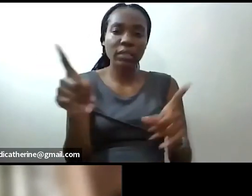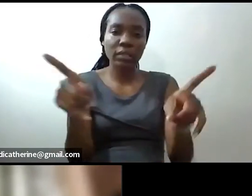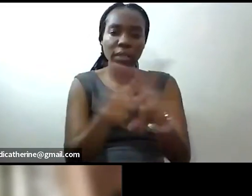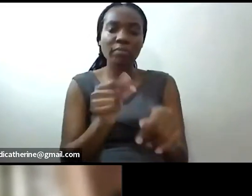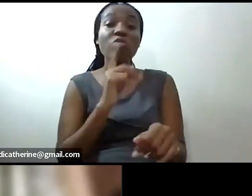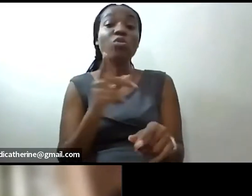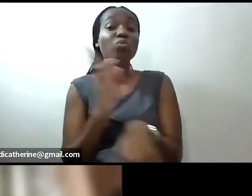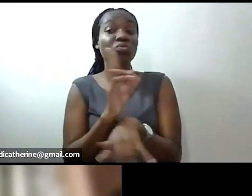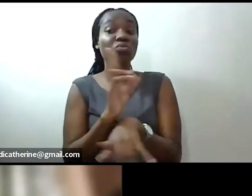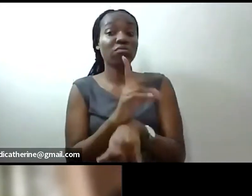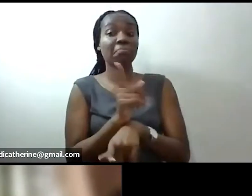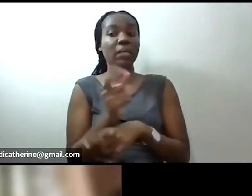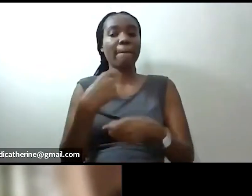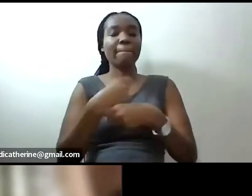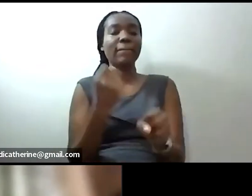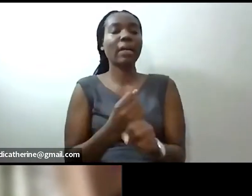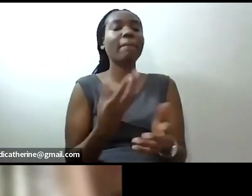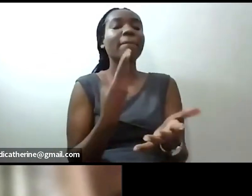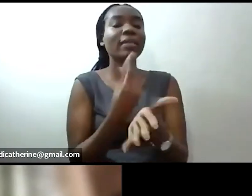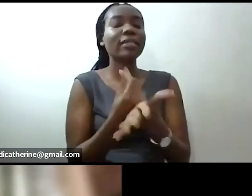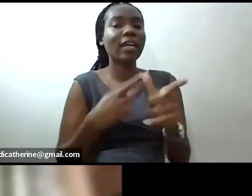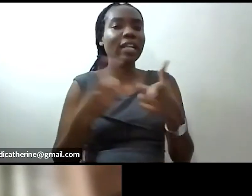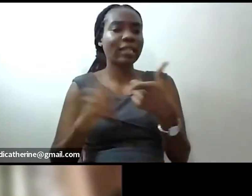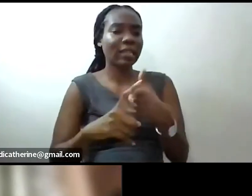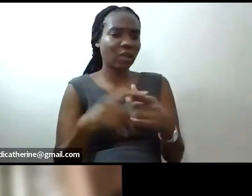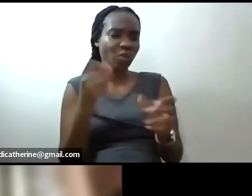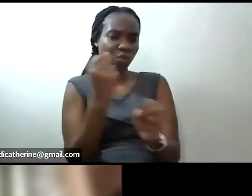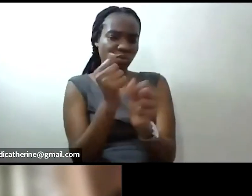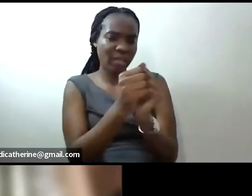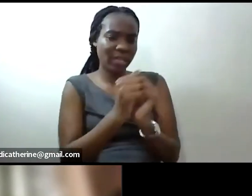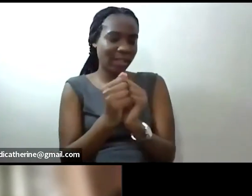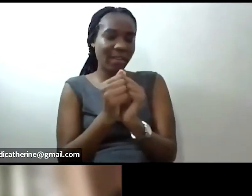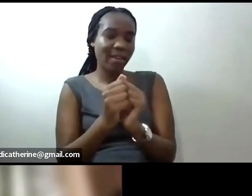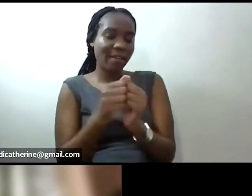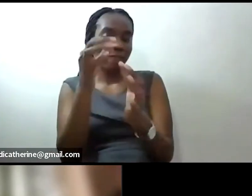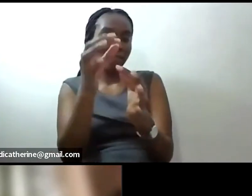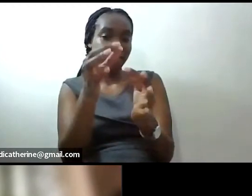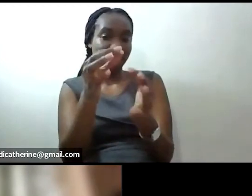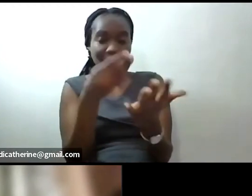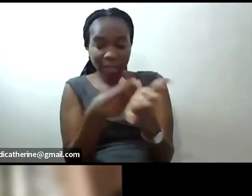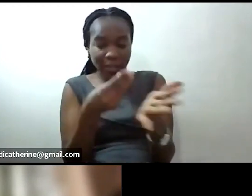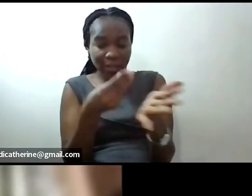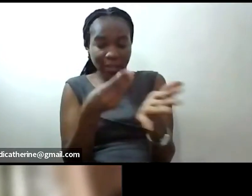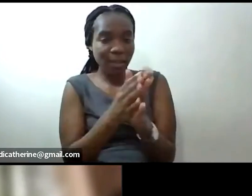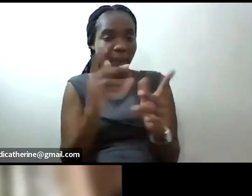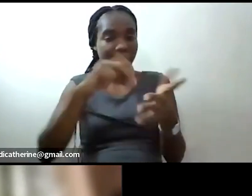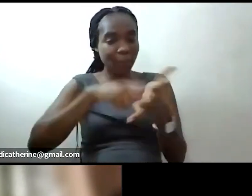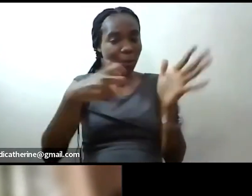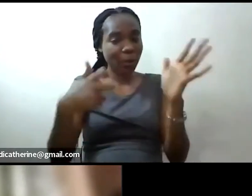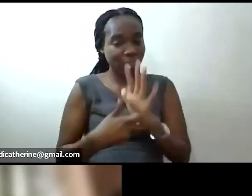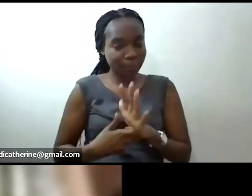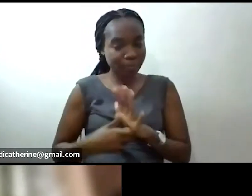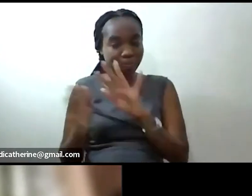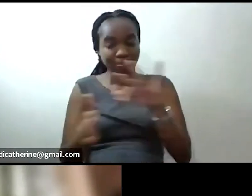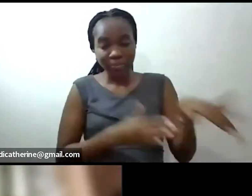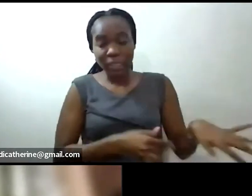and finance large projects. The government uses money. They have, for instance, you've heard of what is called